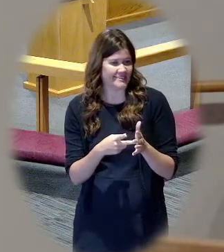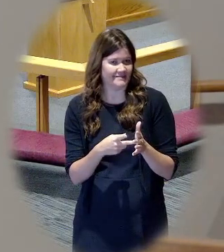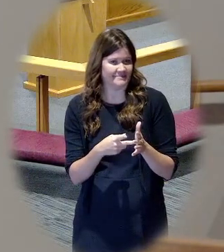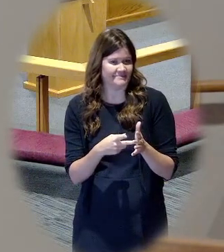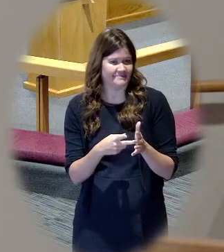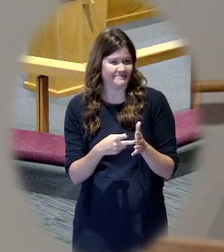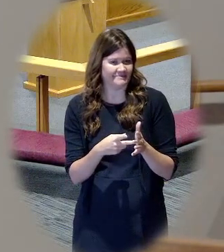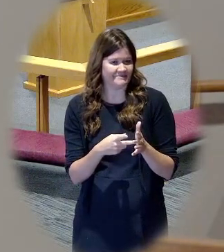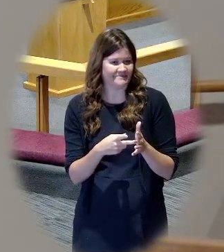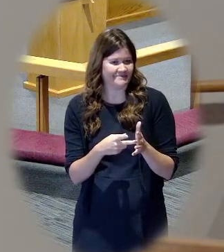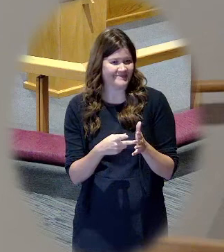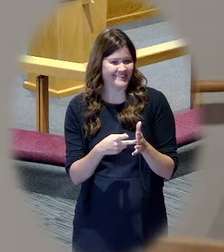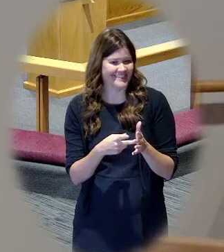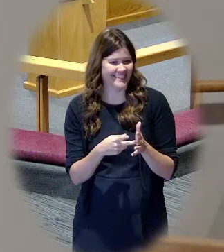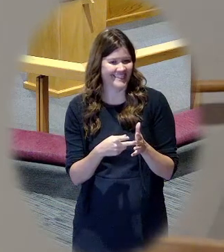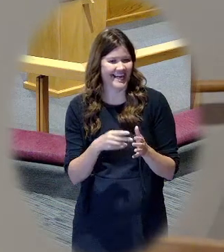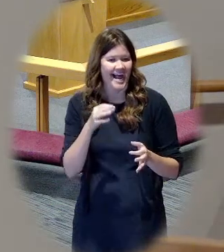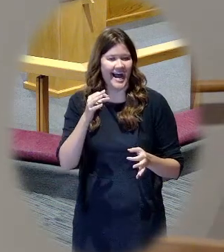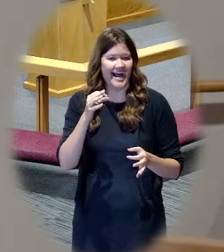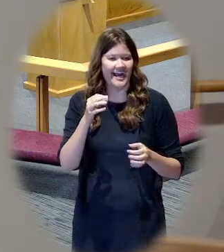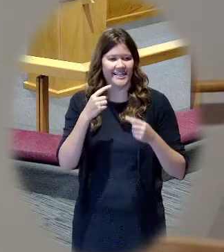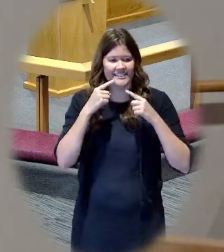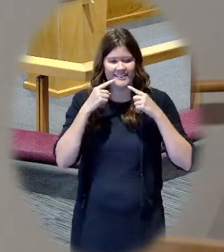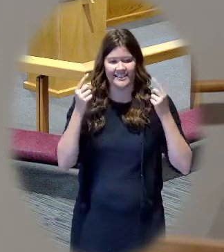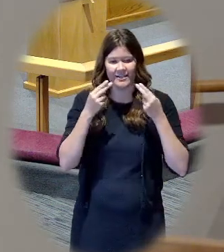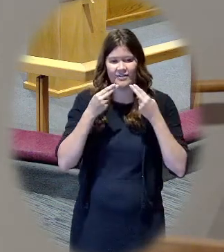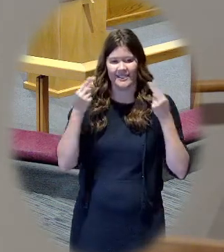stuff. But what it means is justification.